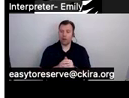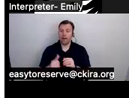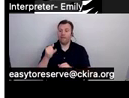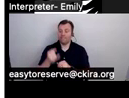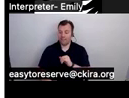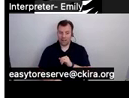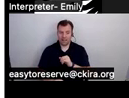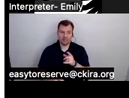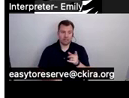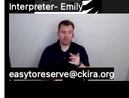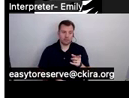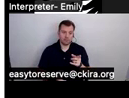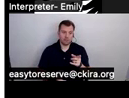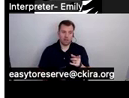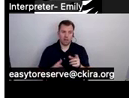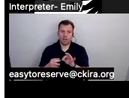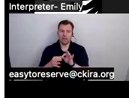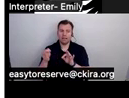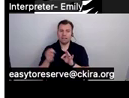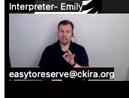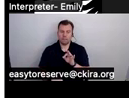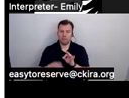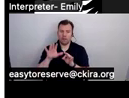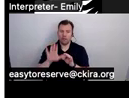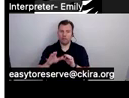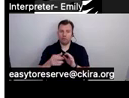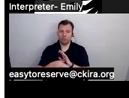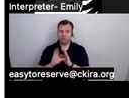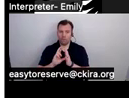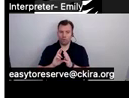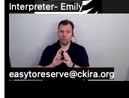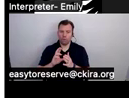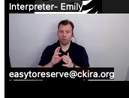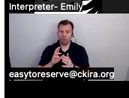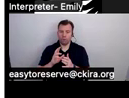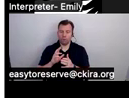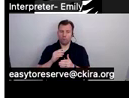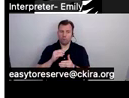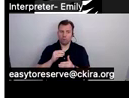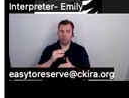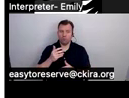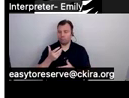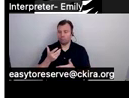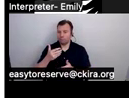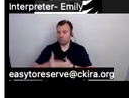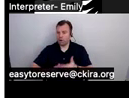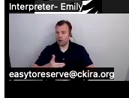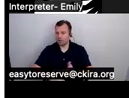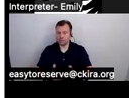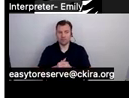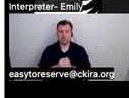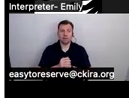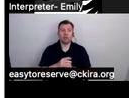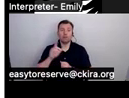is simplifying the review criteria. And so for grants that are submitted starting